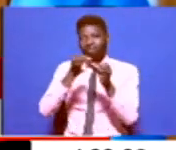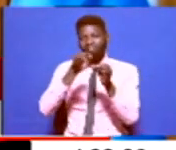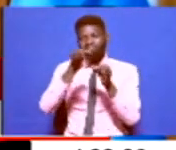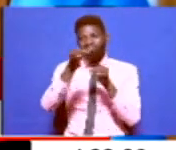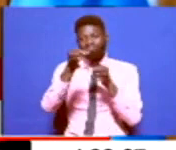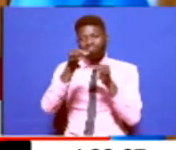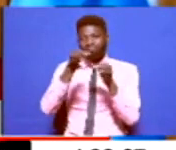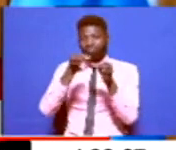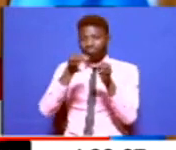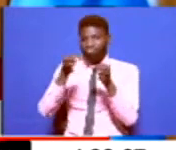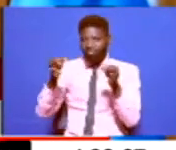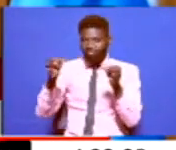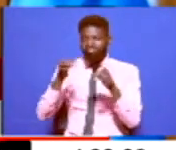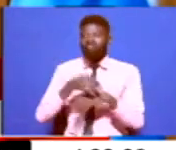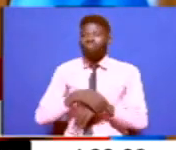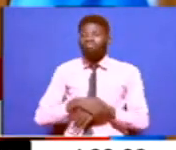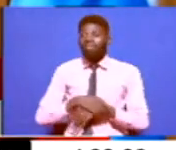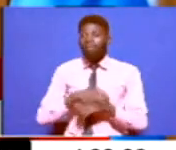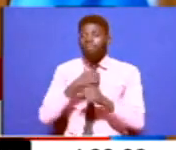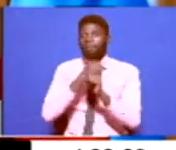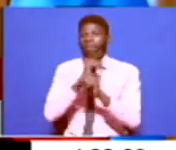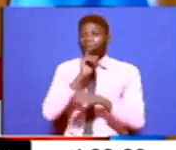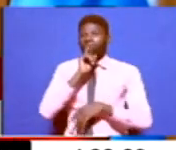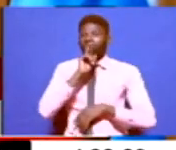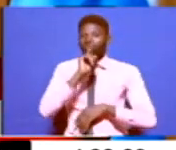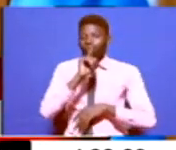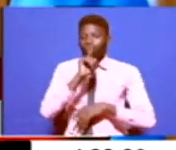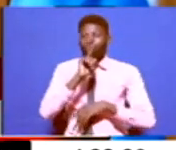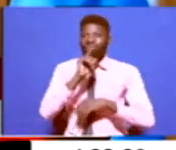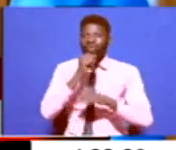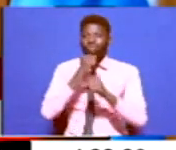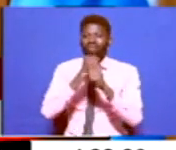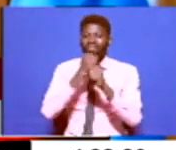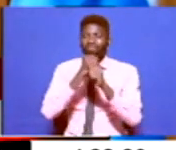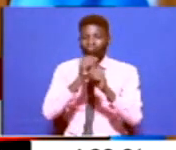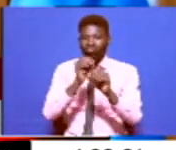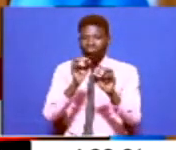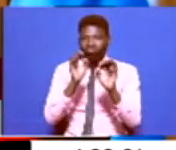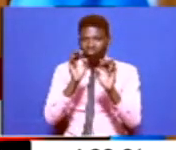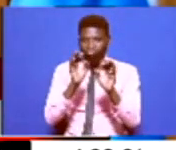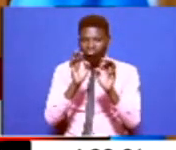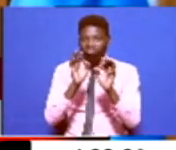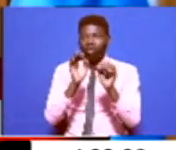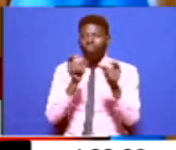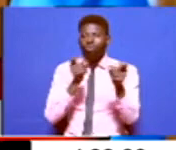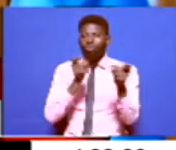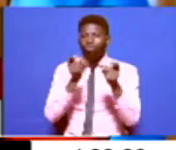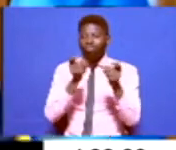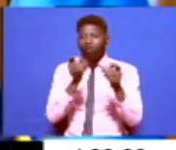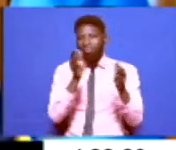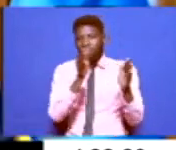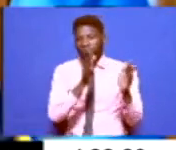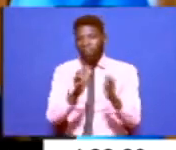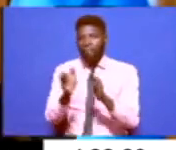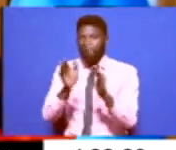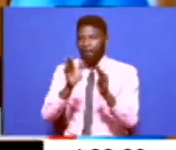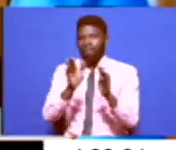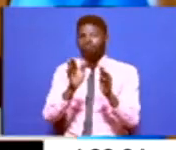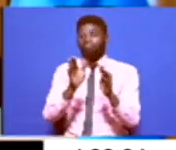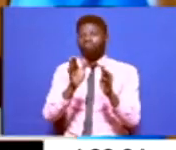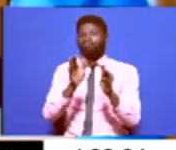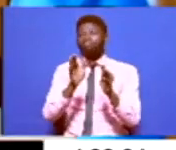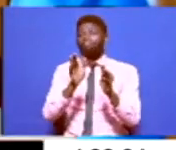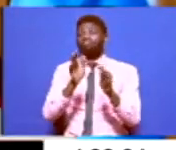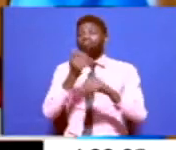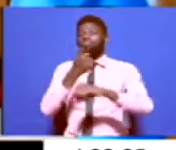To ensure efficient delivery and control mechanisms are in place, the fertilizers